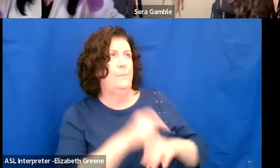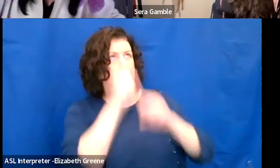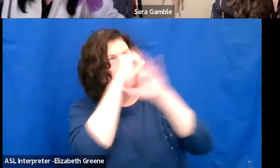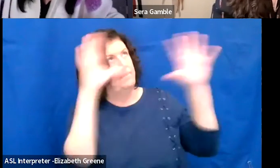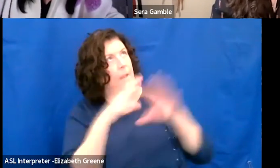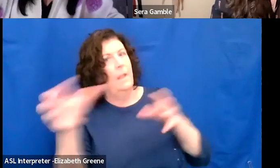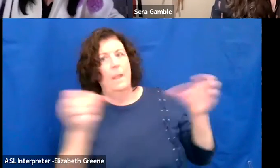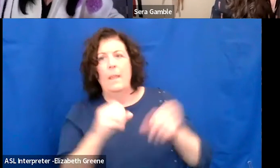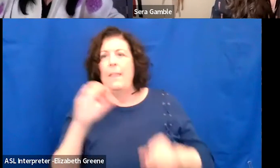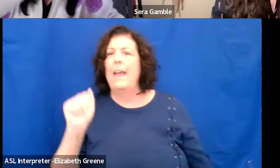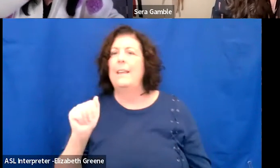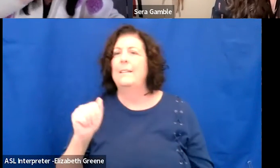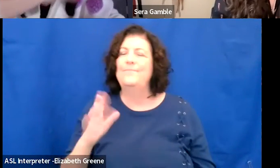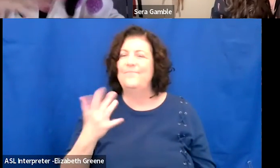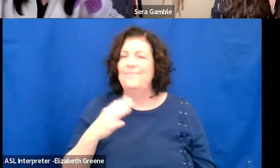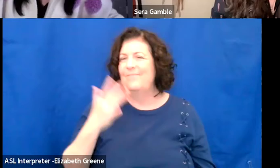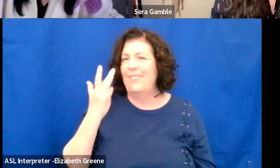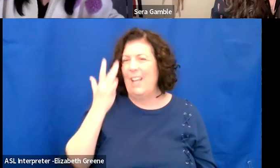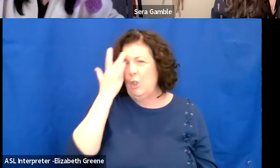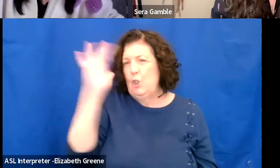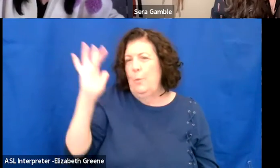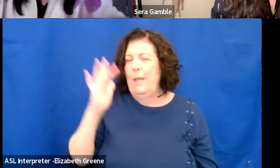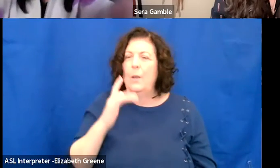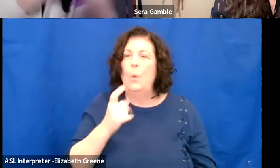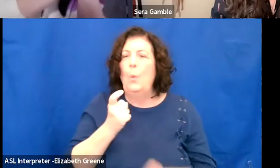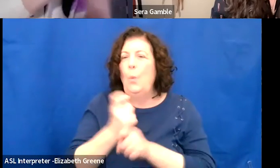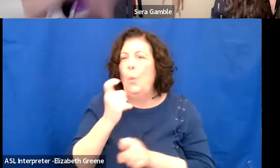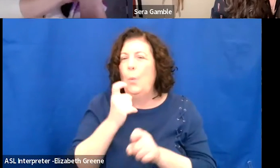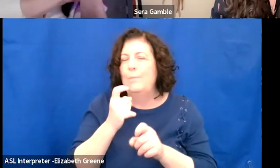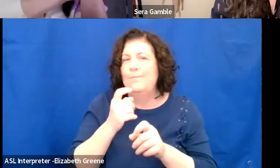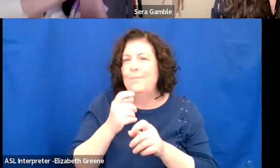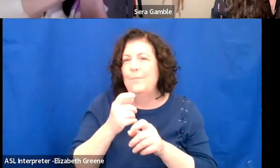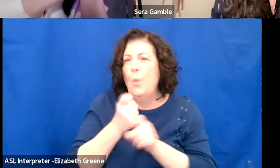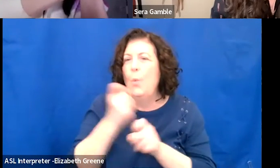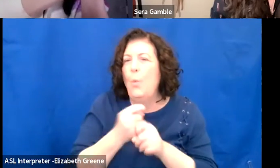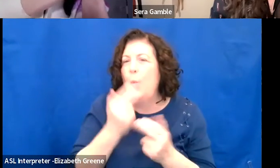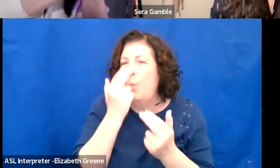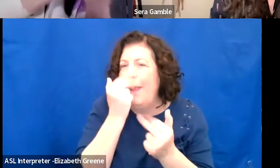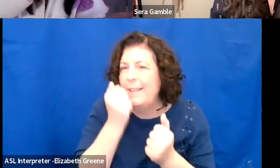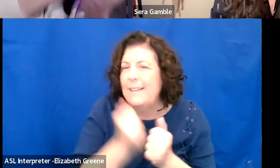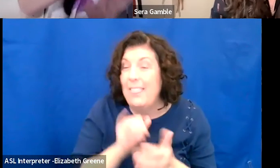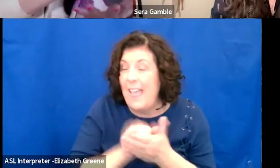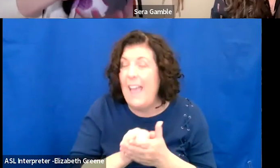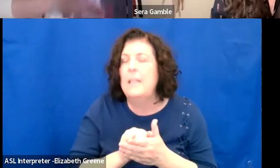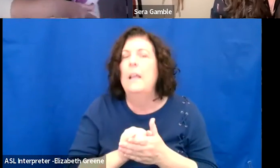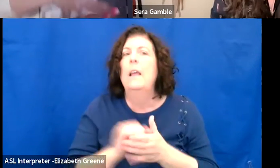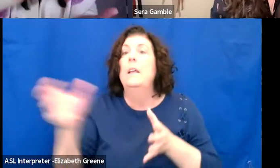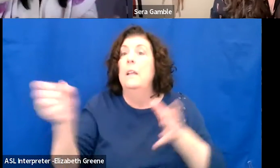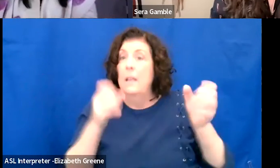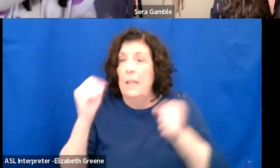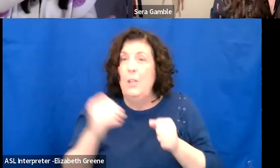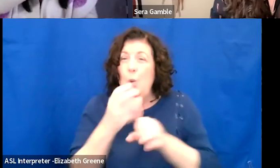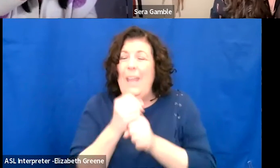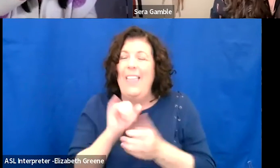acerbic wit, that, you know, those little pieces on the page first, and then you assemble, okay, these